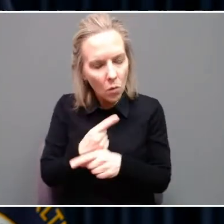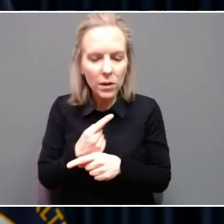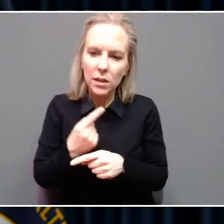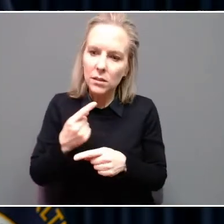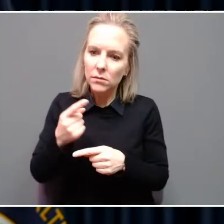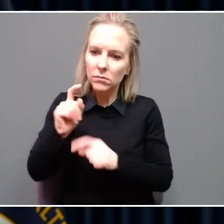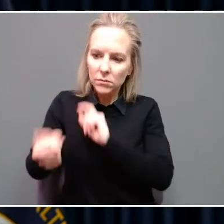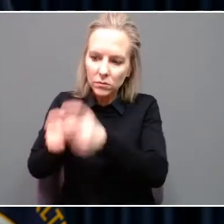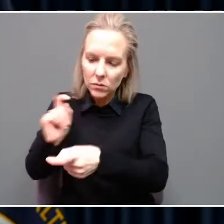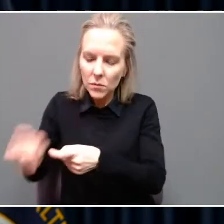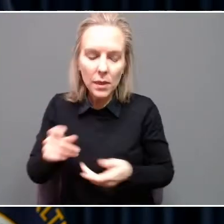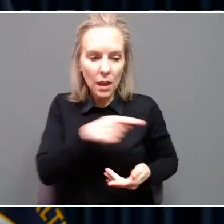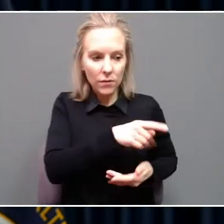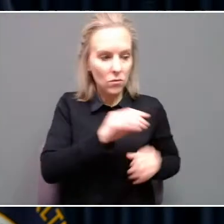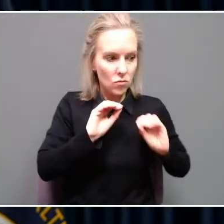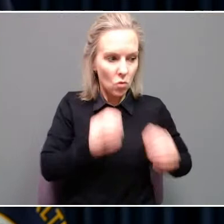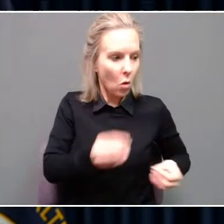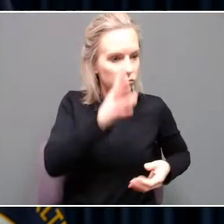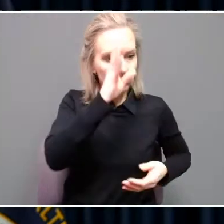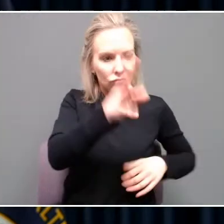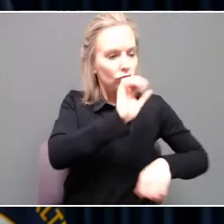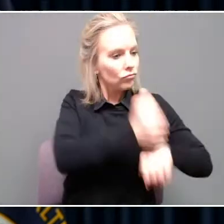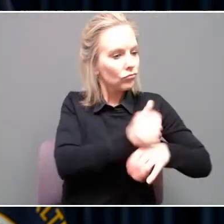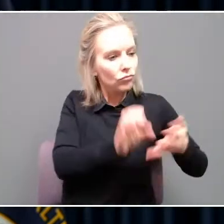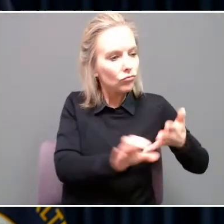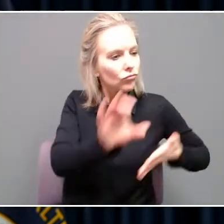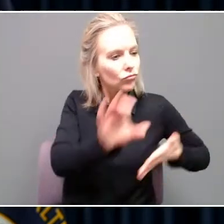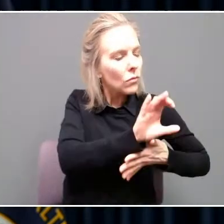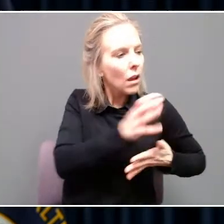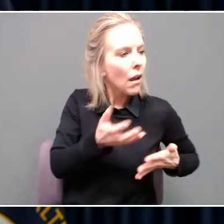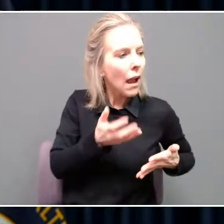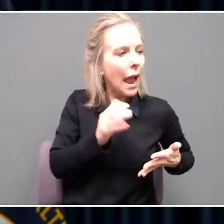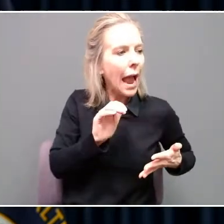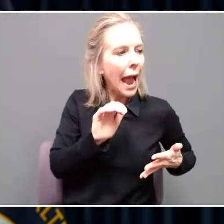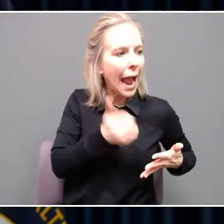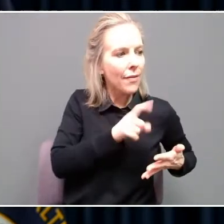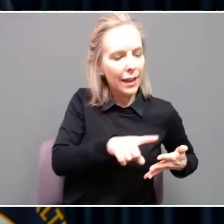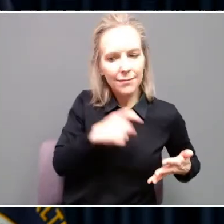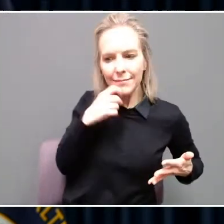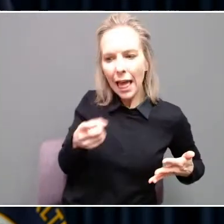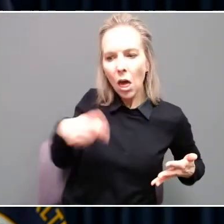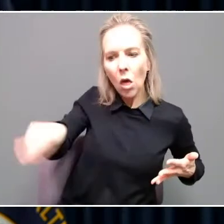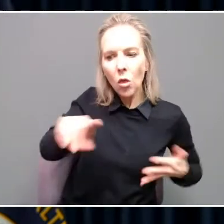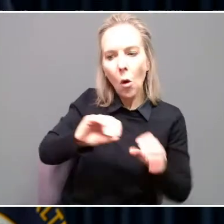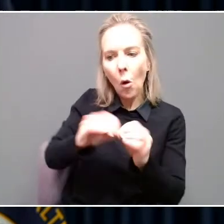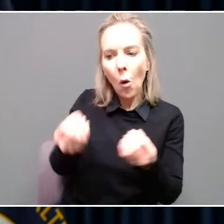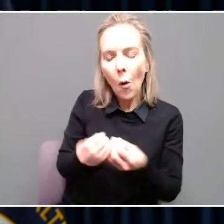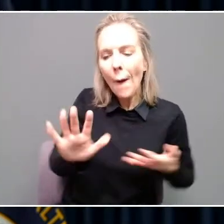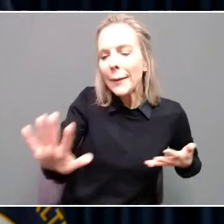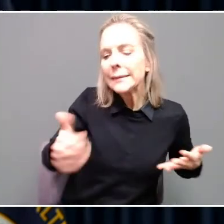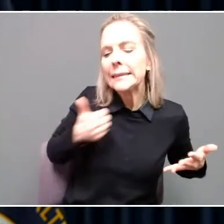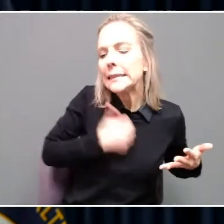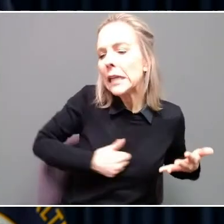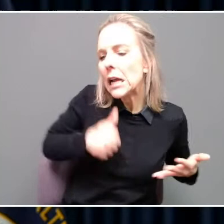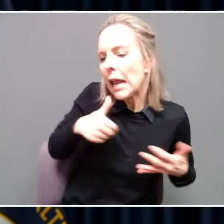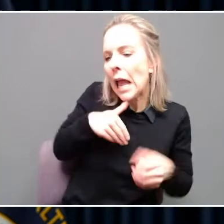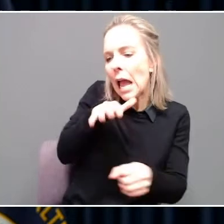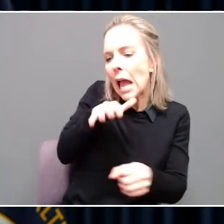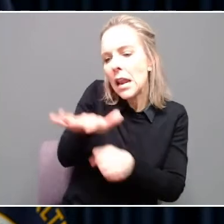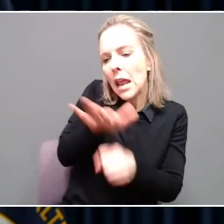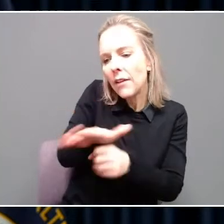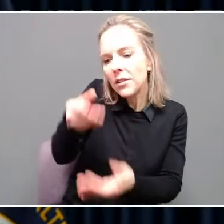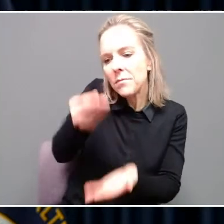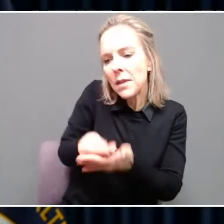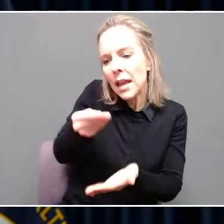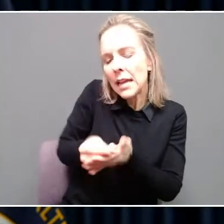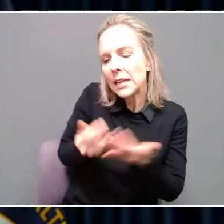with criteria, how are they going to tell all the amazing organizations that there might not be enough funding for in this round?